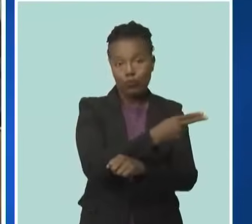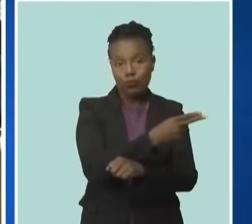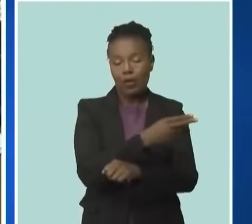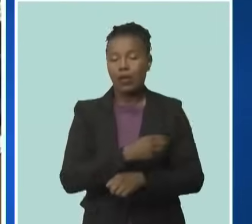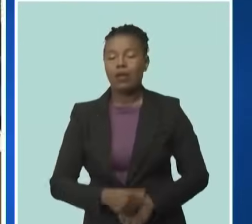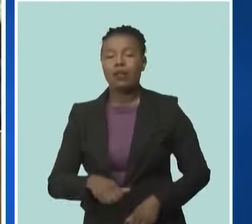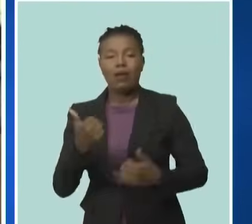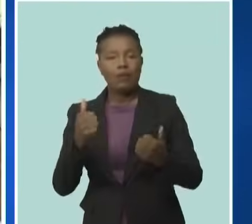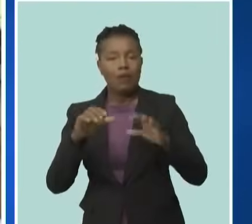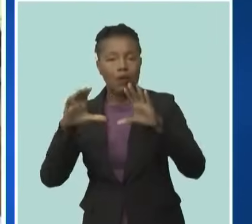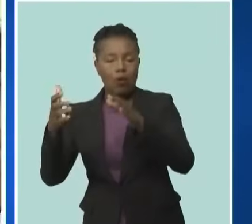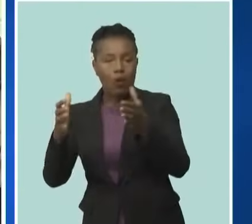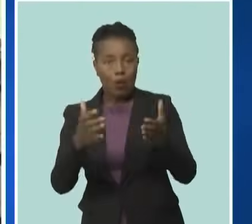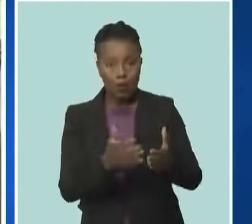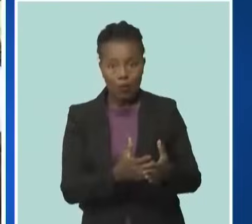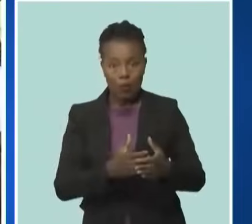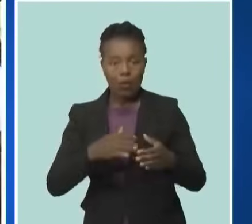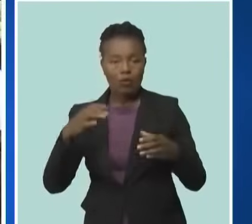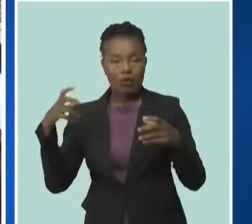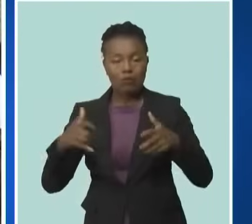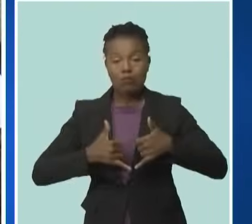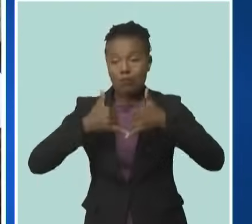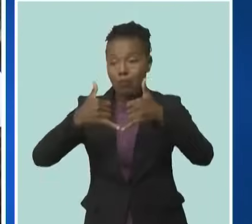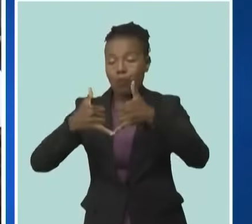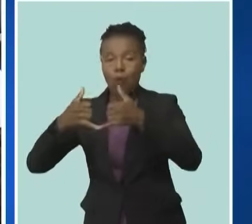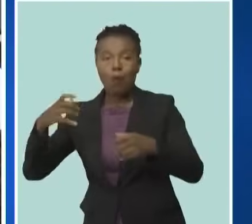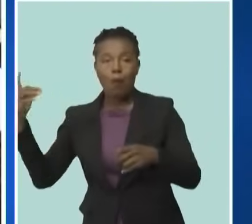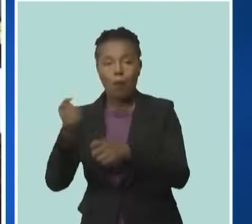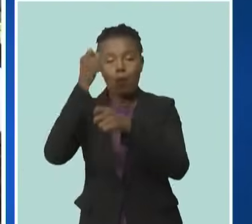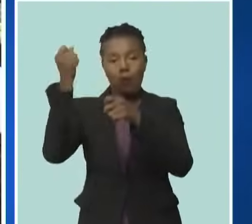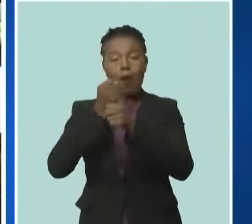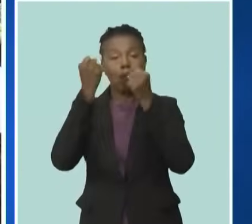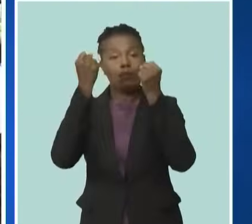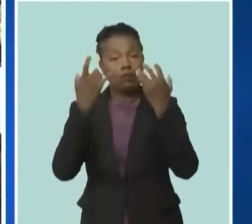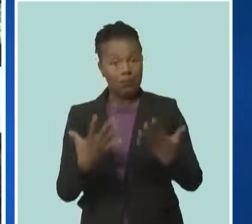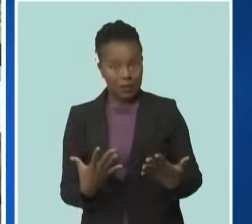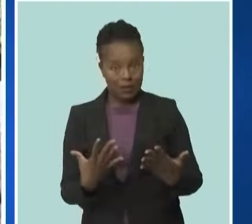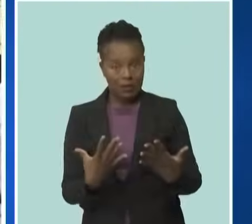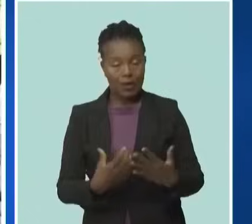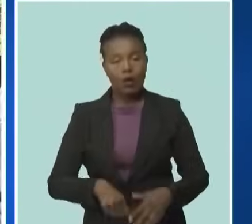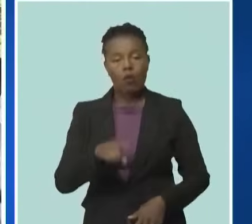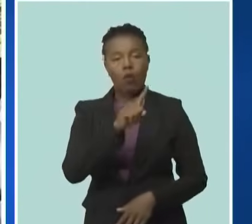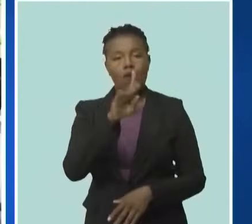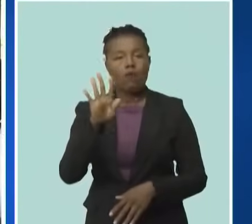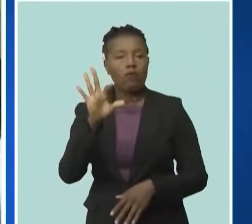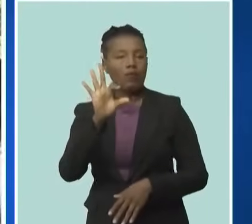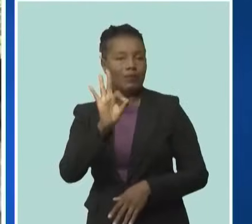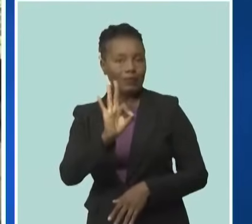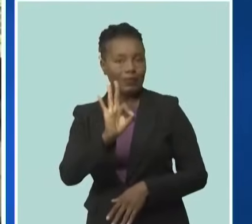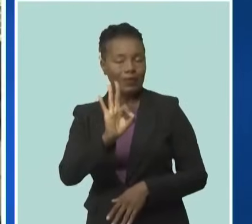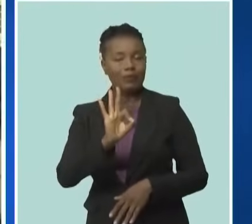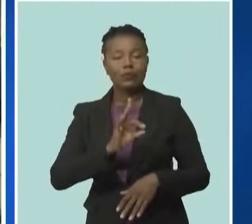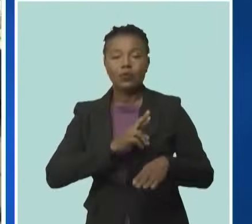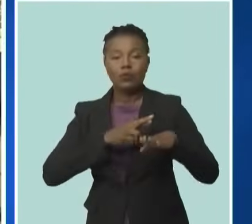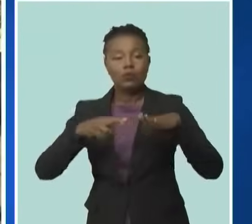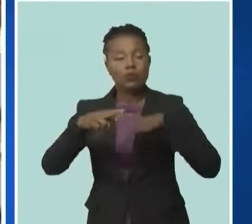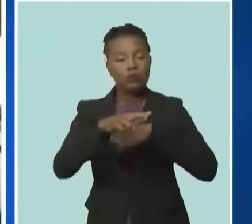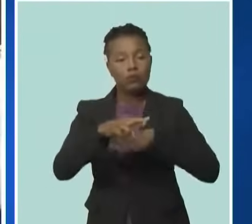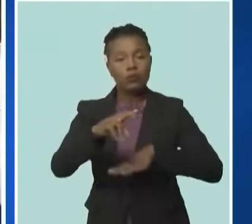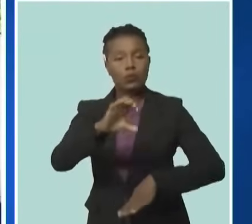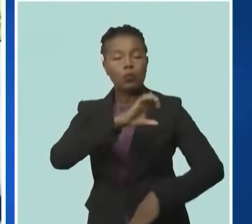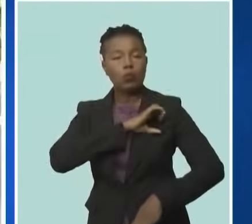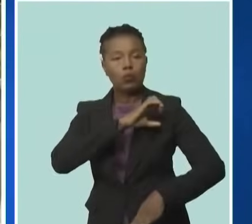grabbing the lion's share of prizes at the end of training course 149 of the Regional Police Training